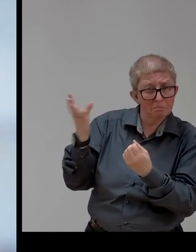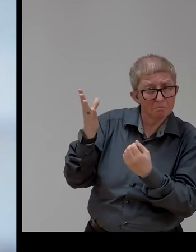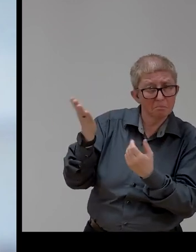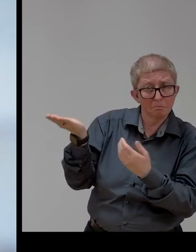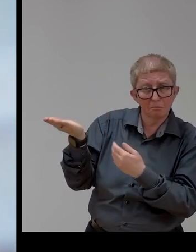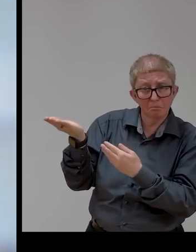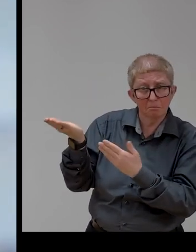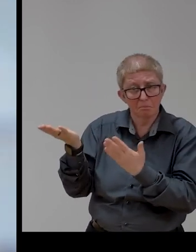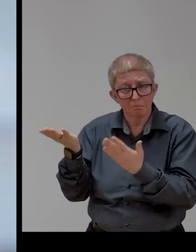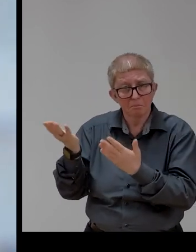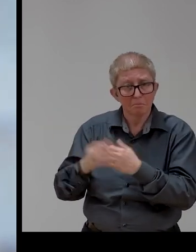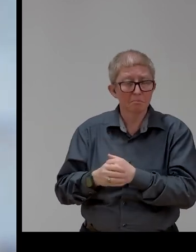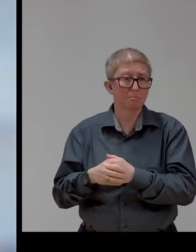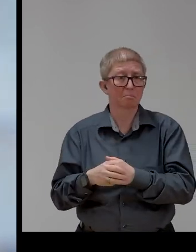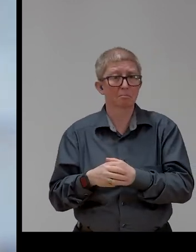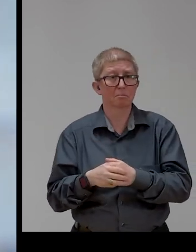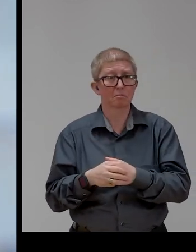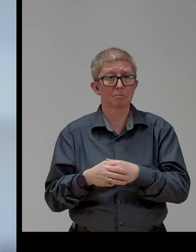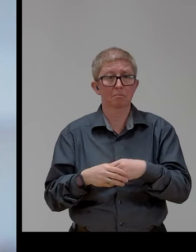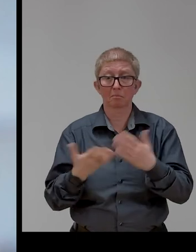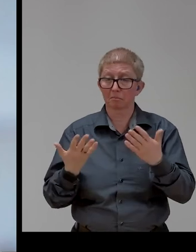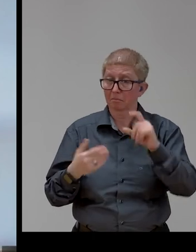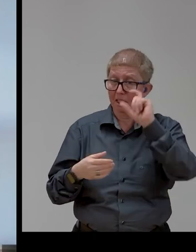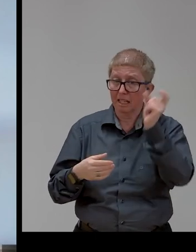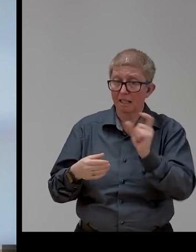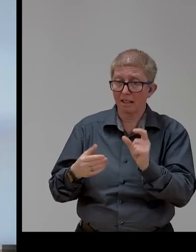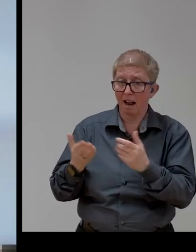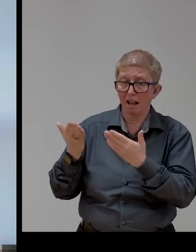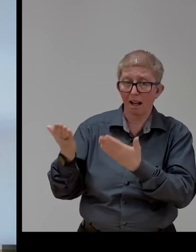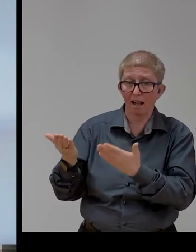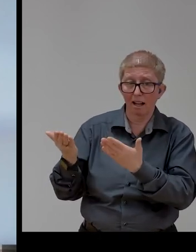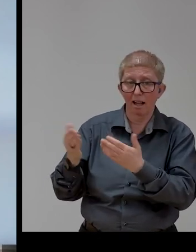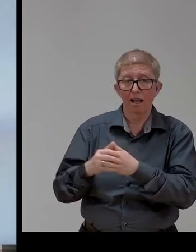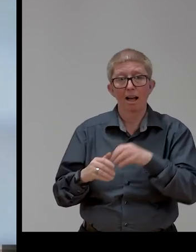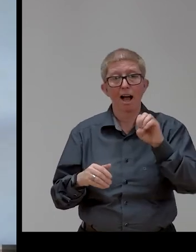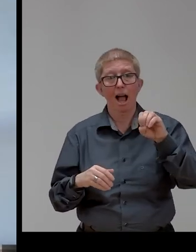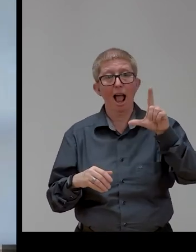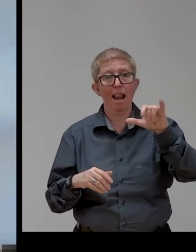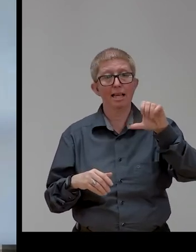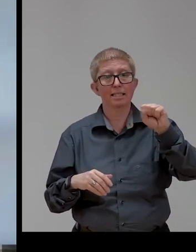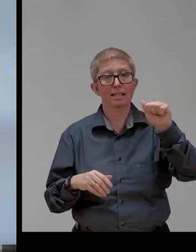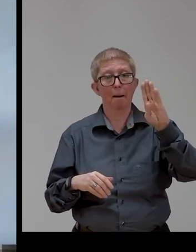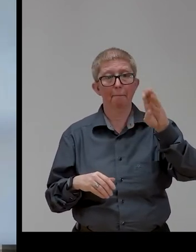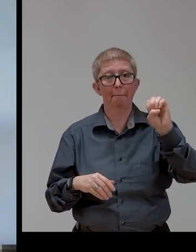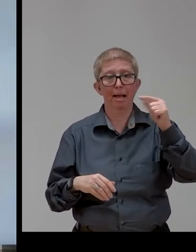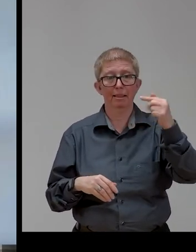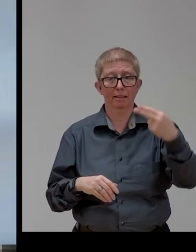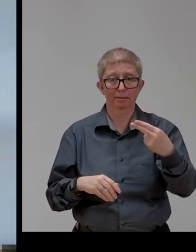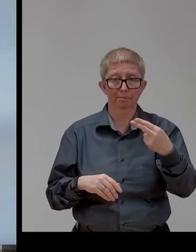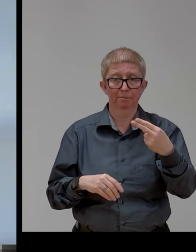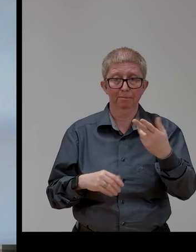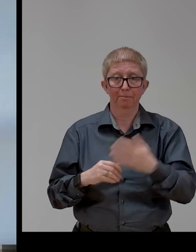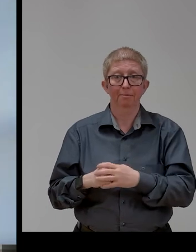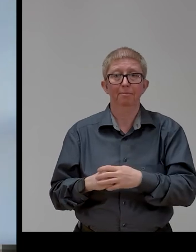And our first presenter is from Italy. Elizabeth Franchini is from Lucca, but she was born